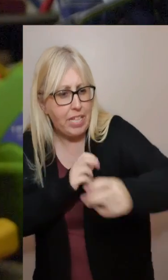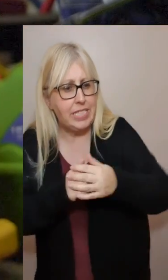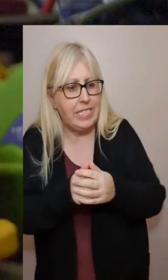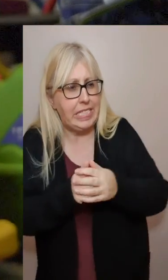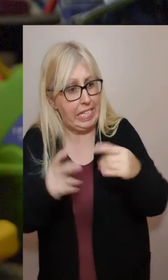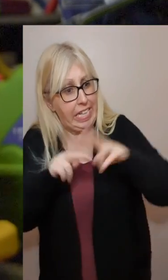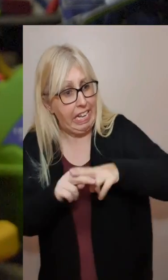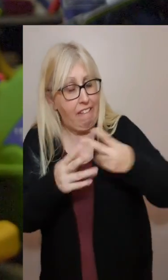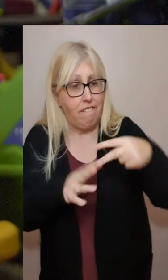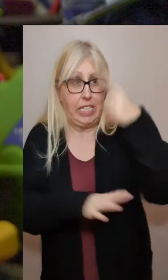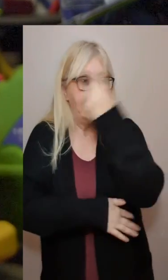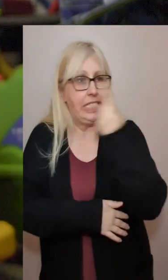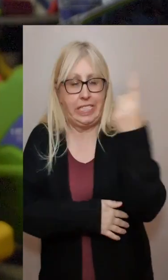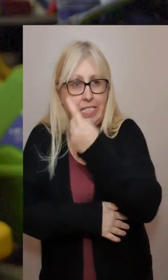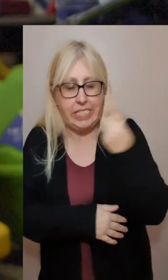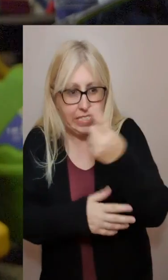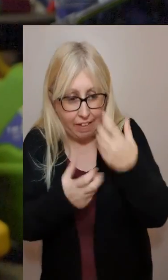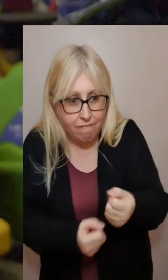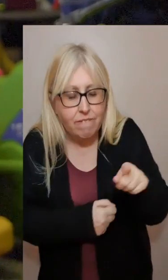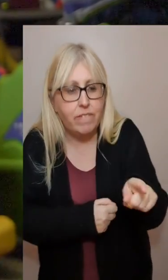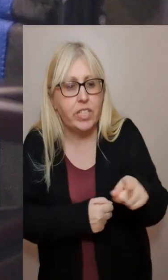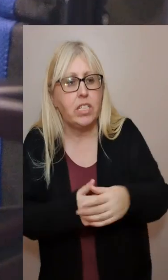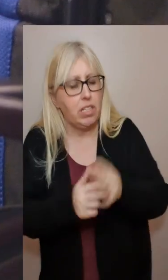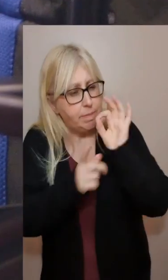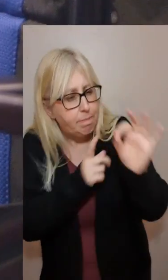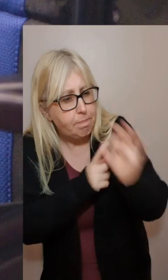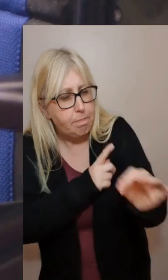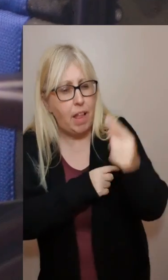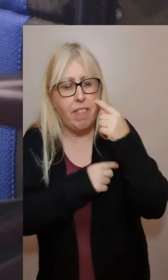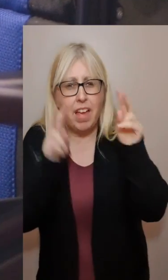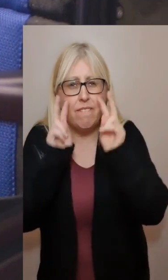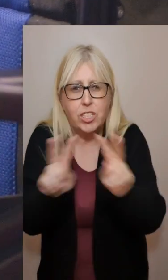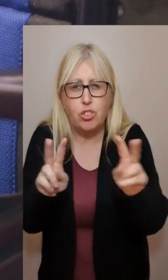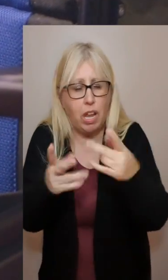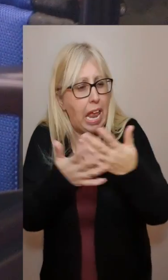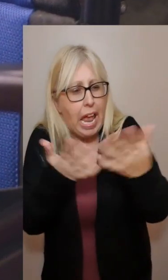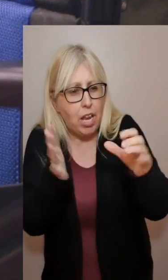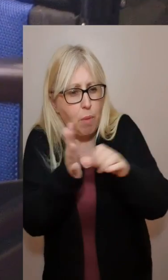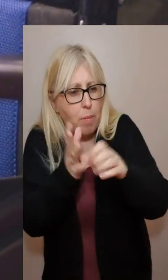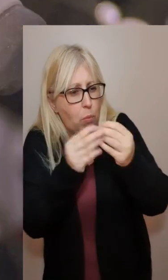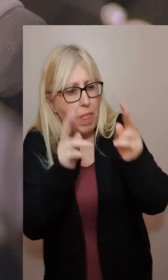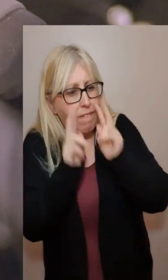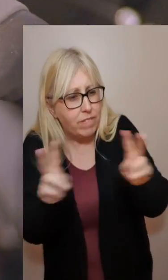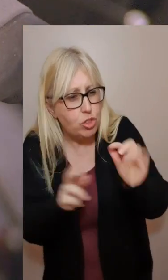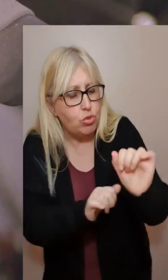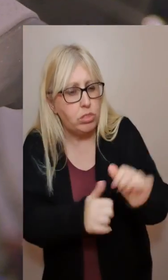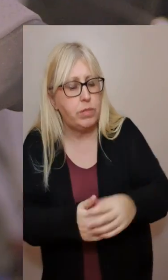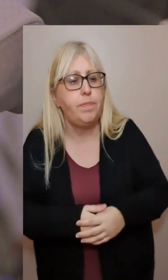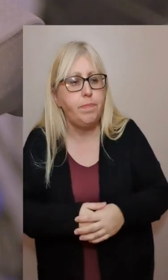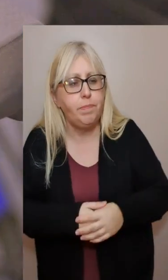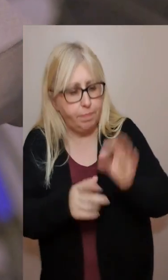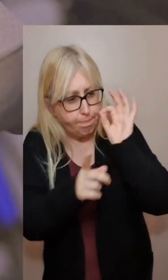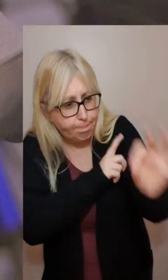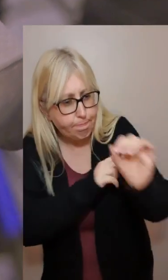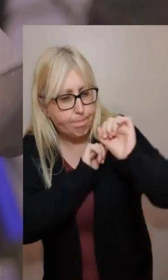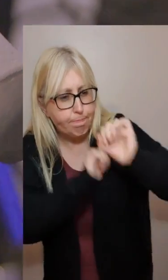dizzy spells, and also we'd ask about their eyesight and if they've got any problems with their eyesight. We would ask a